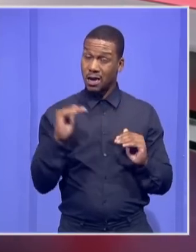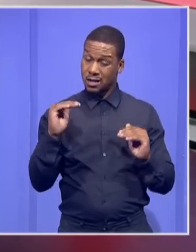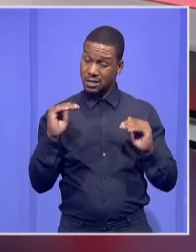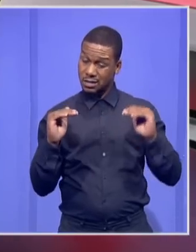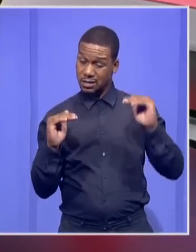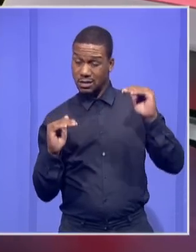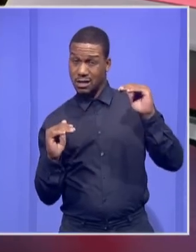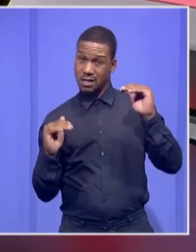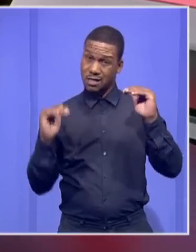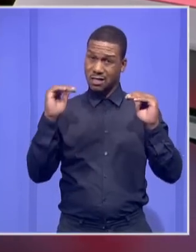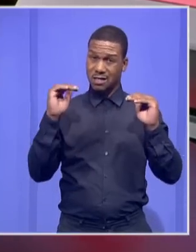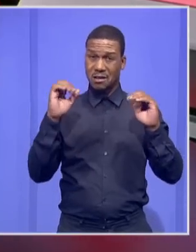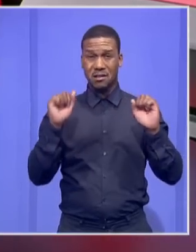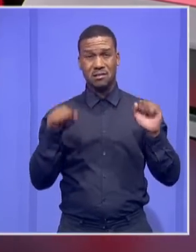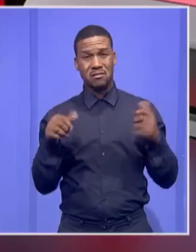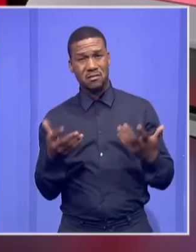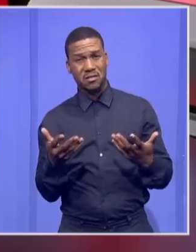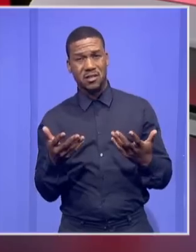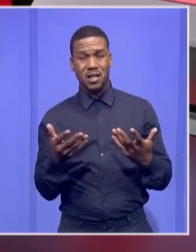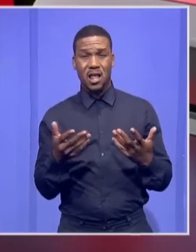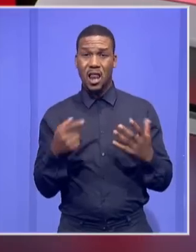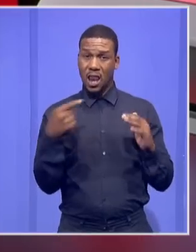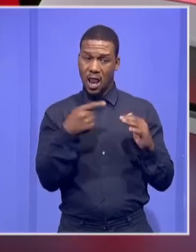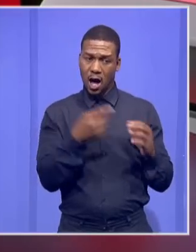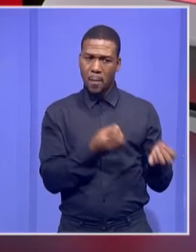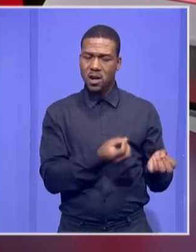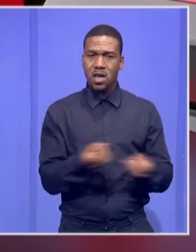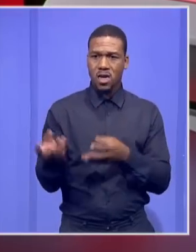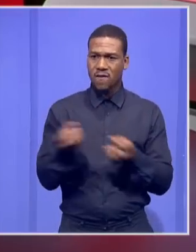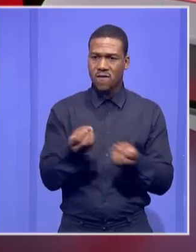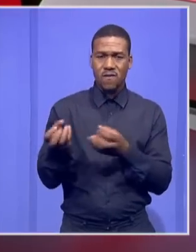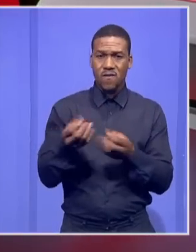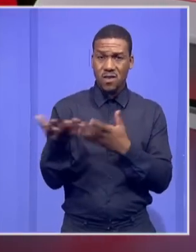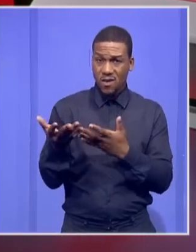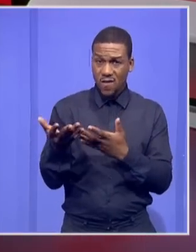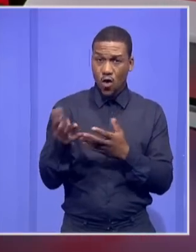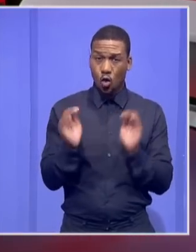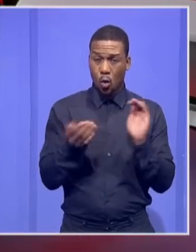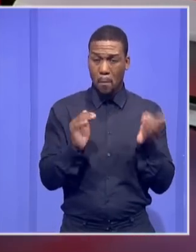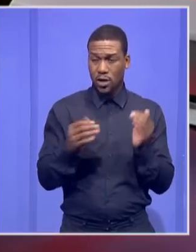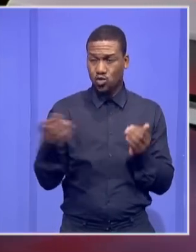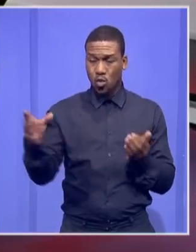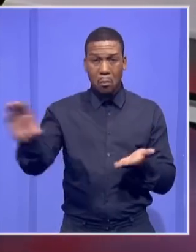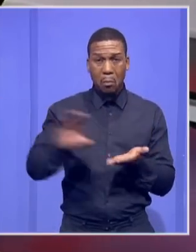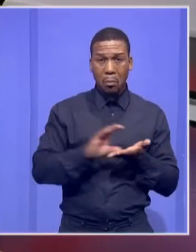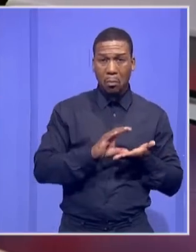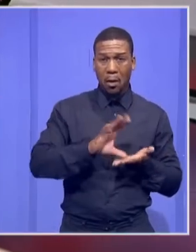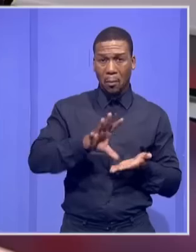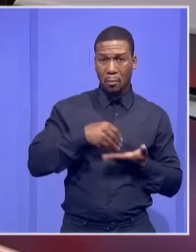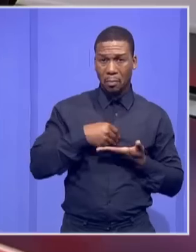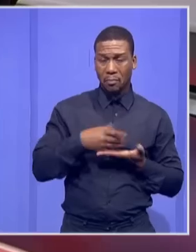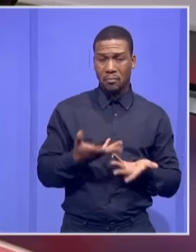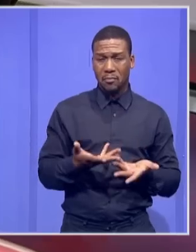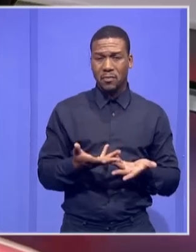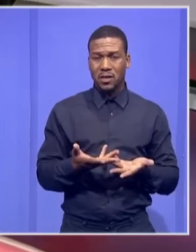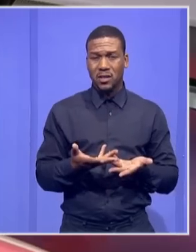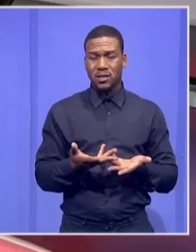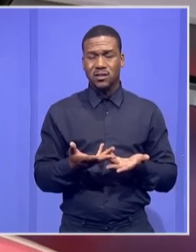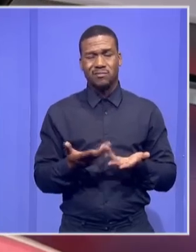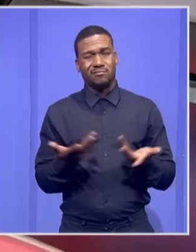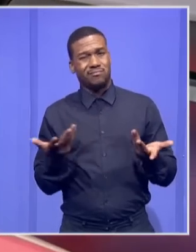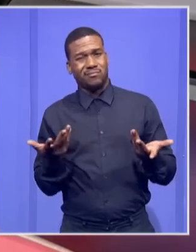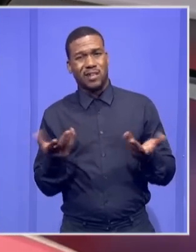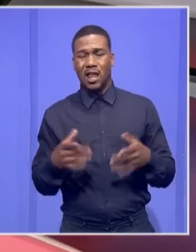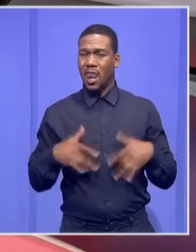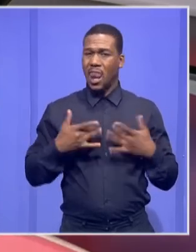it comes to what they bring in as opposed to how much is paid to keep this lifestyle going? I mean, numbers of £100